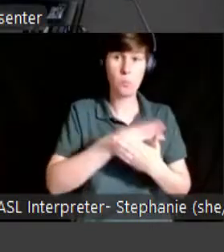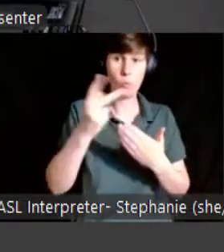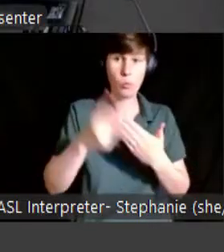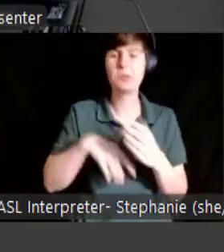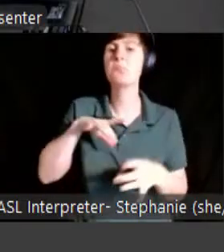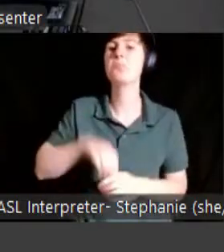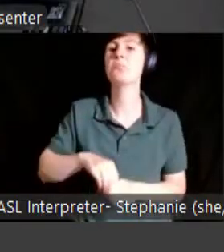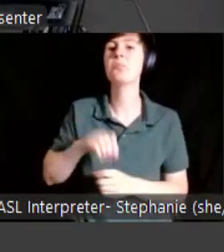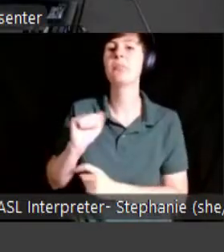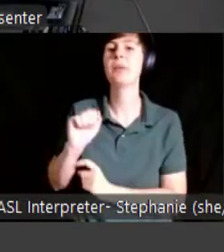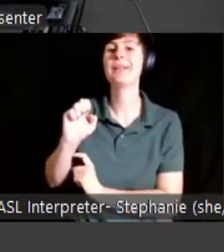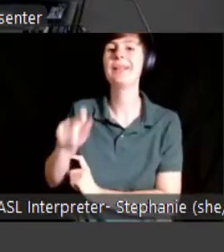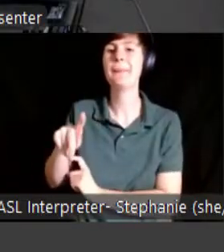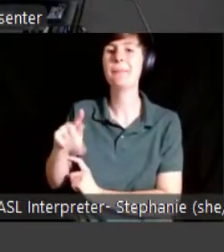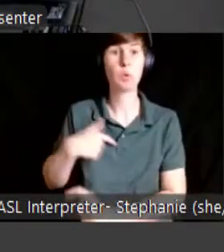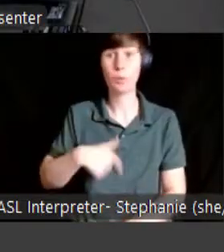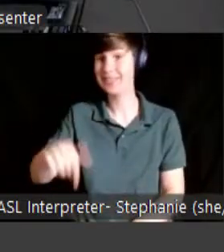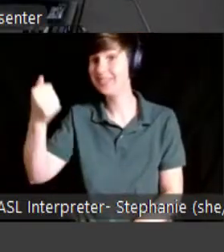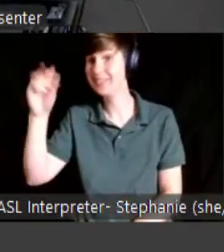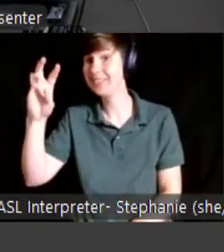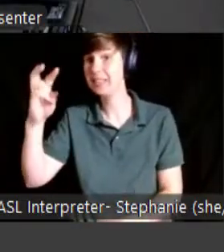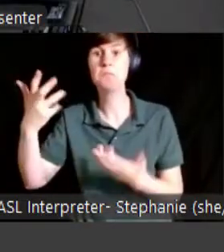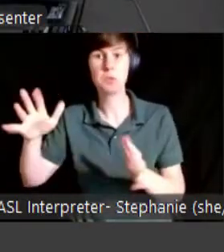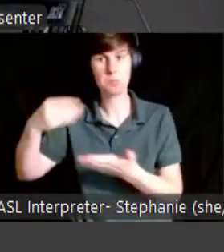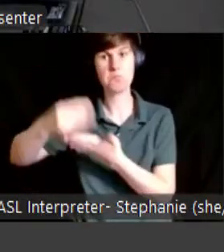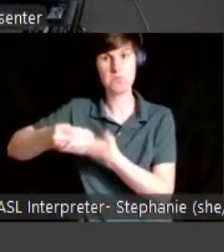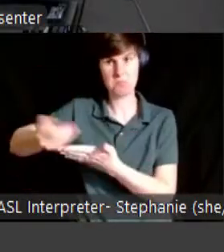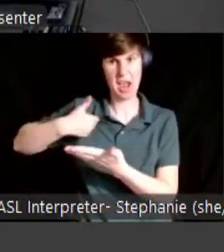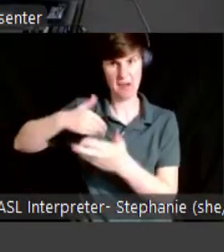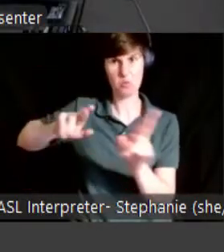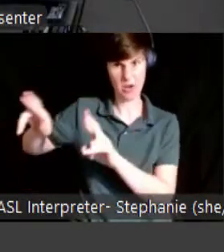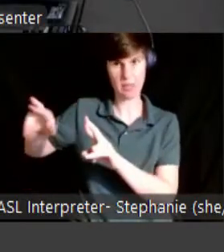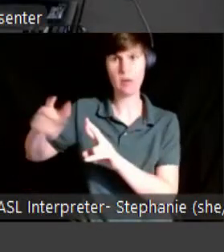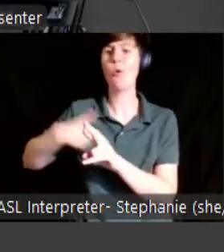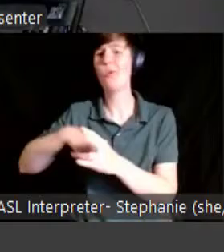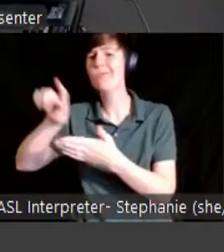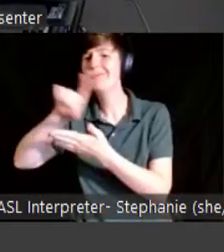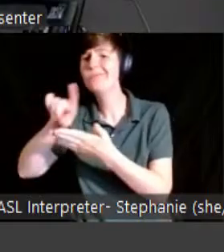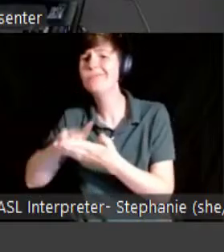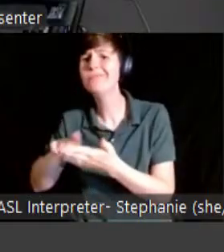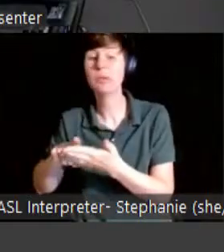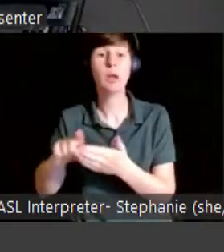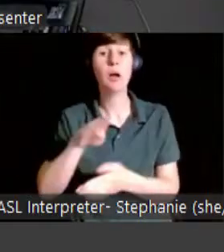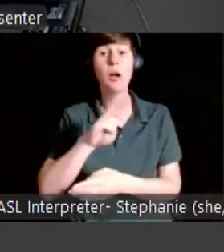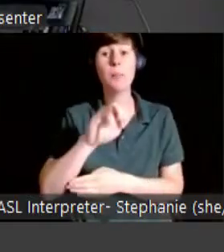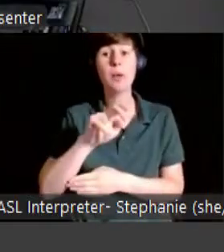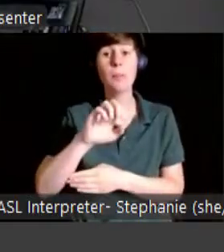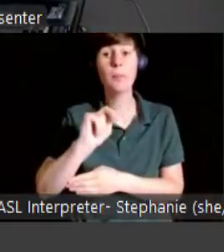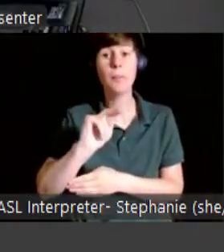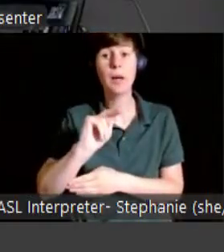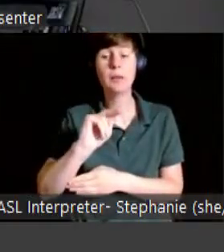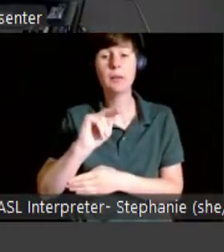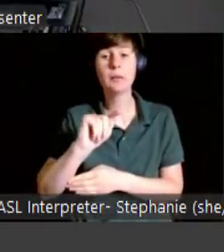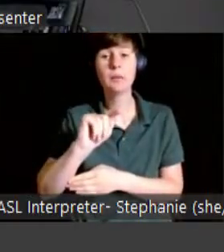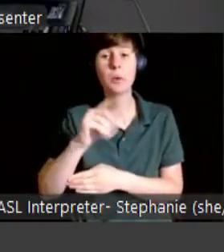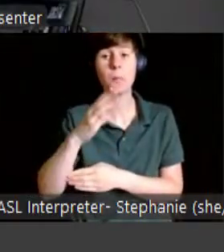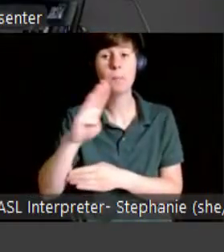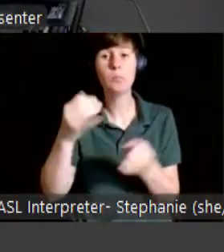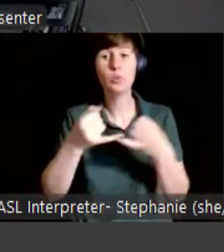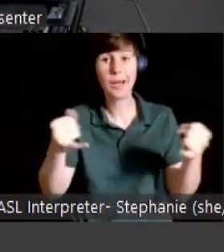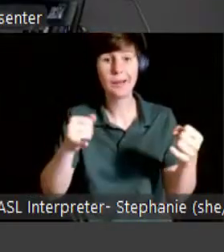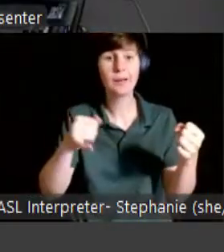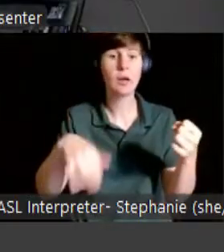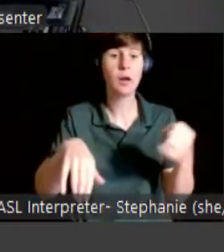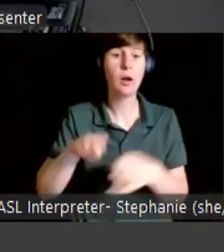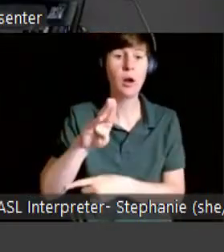of which we have 16 funded right now, which are currently still in design. And we're just starting design on Belmont on the blue line and Irving Park on the blue line. And